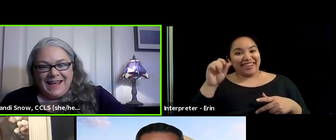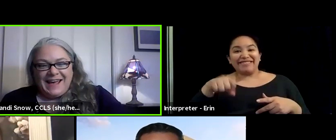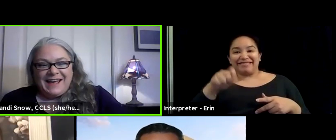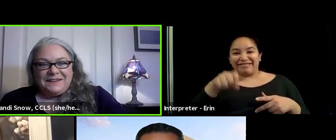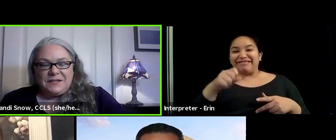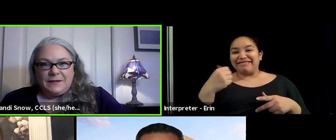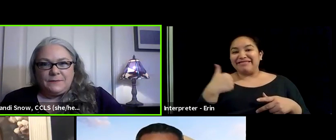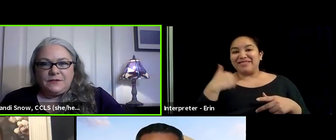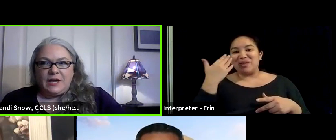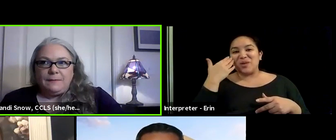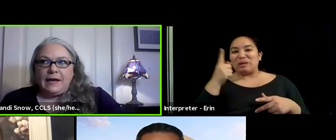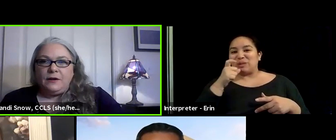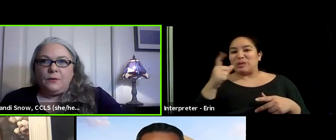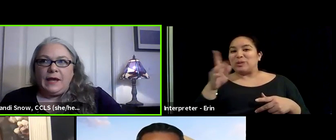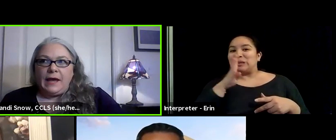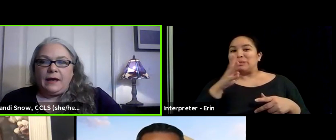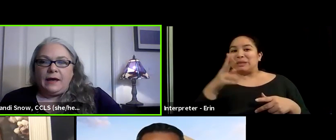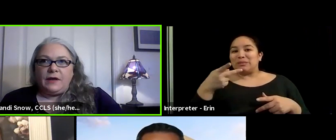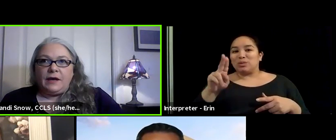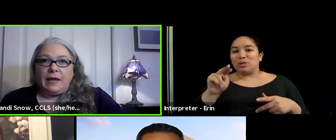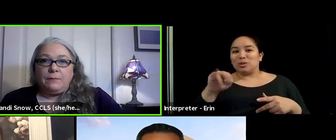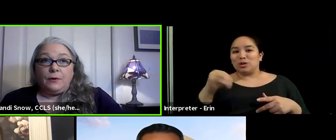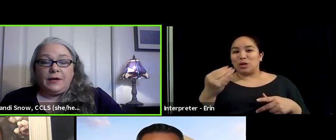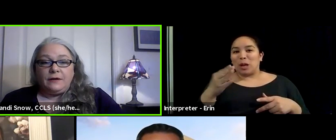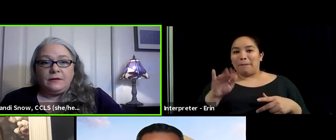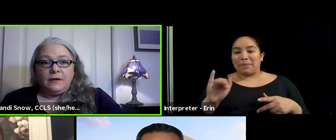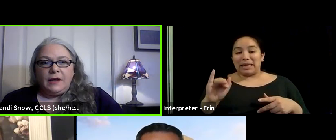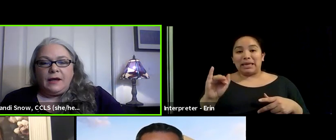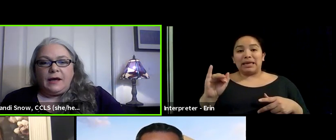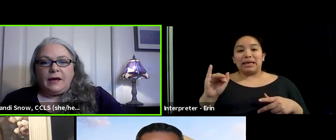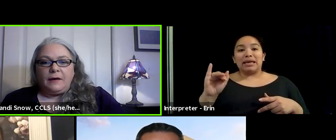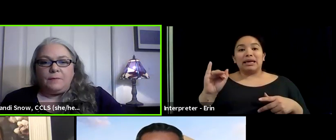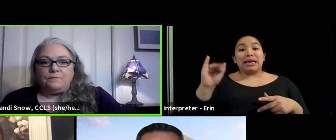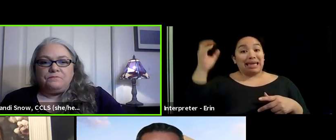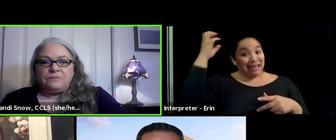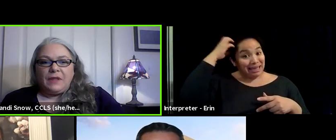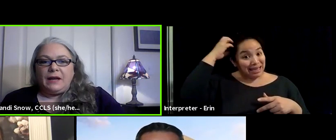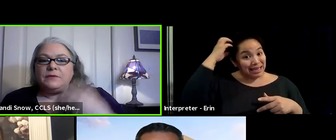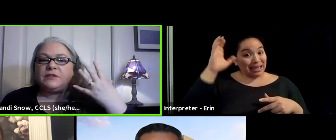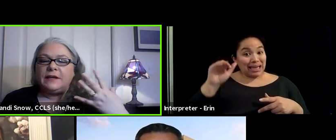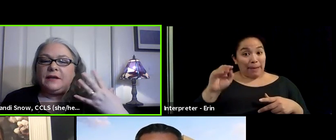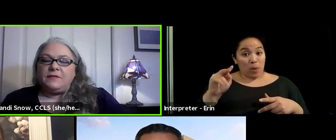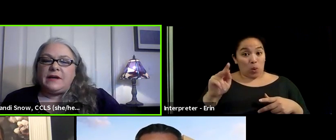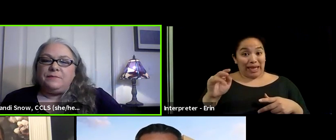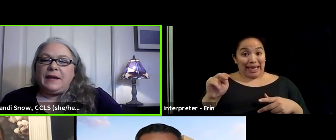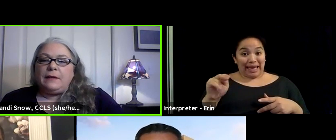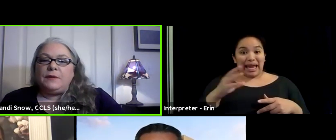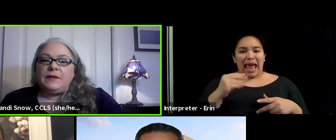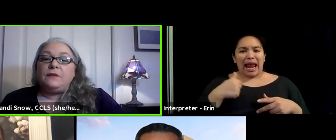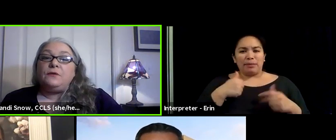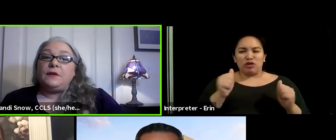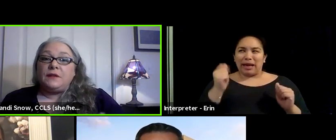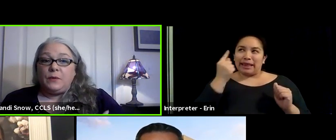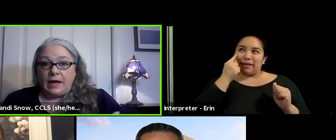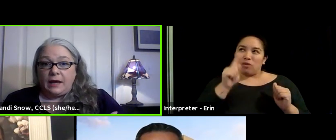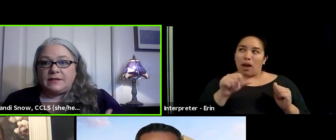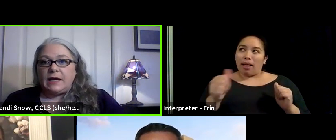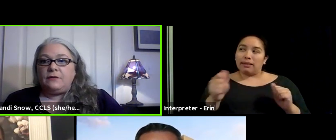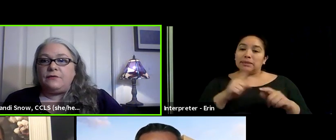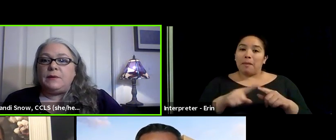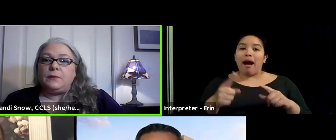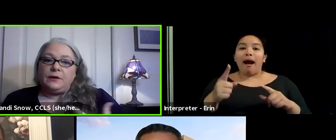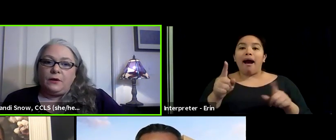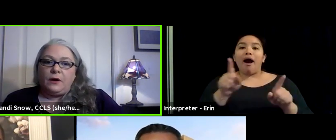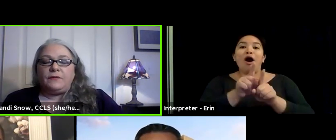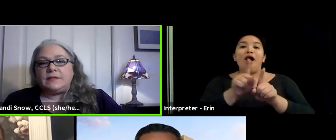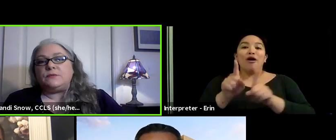someone who speaks Punjabi. I know we have Cambodian. And I'm just thinking off the top of my head, but the other thing that we have